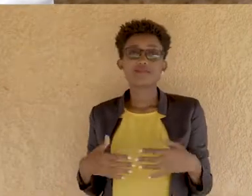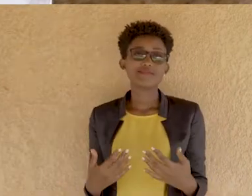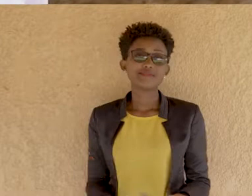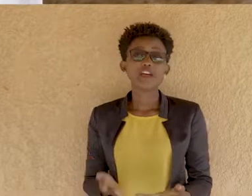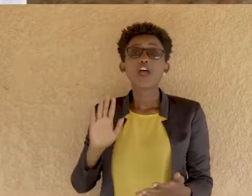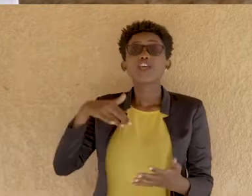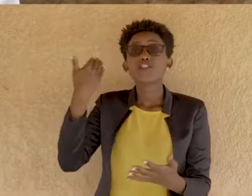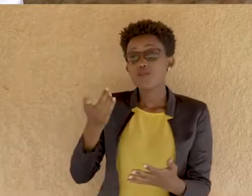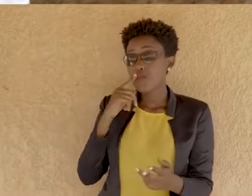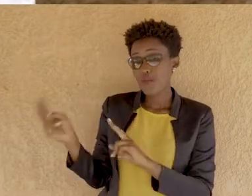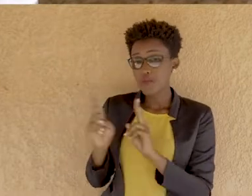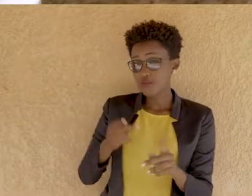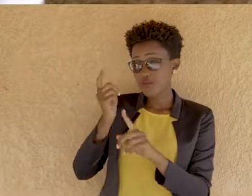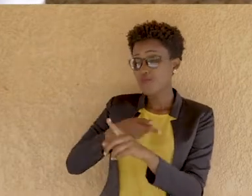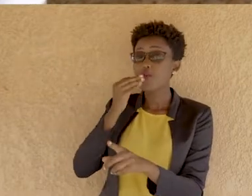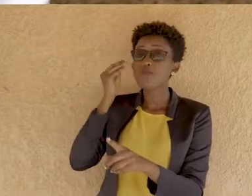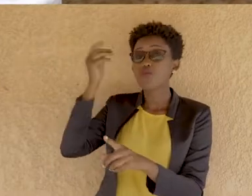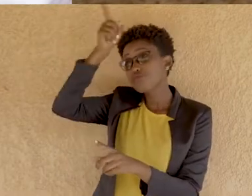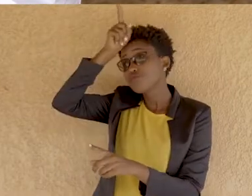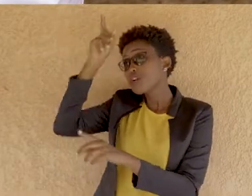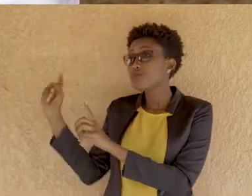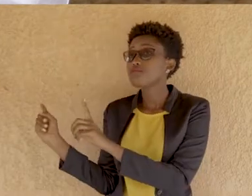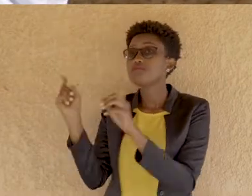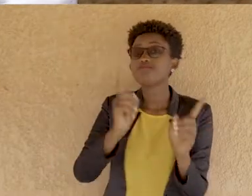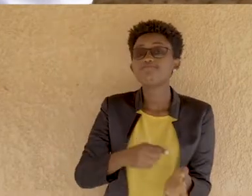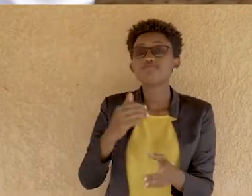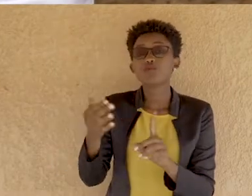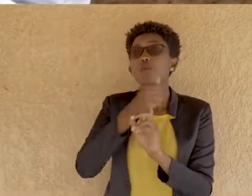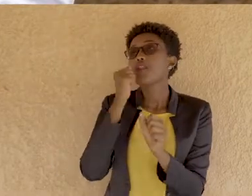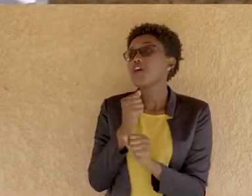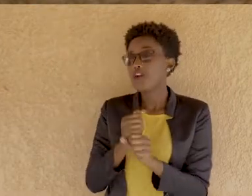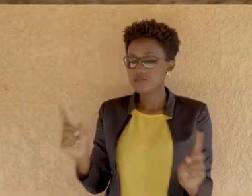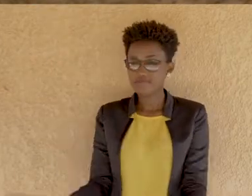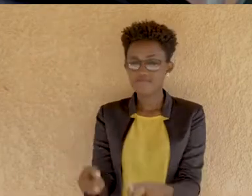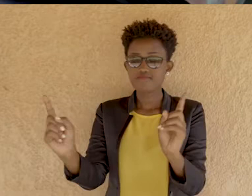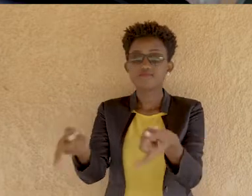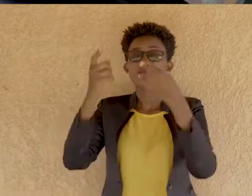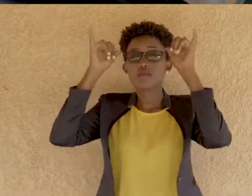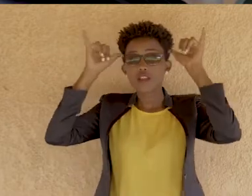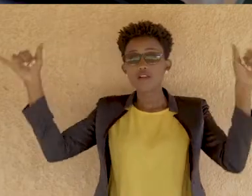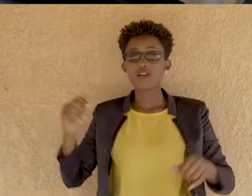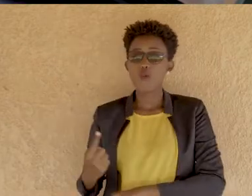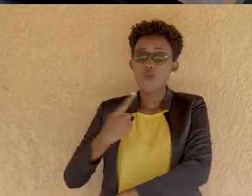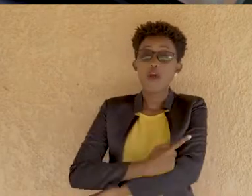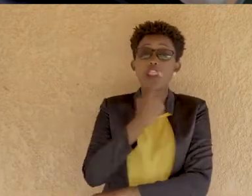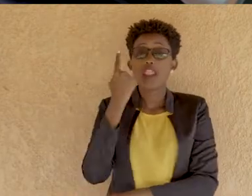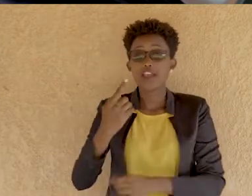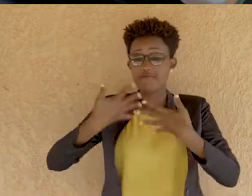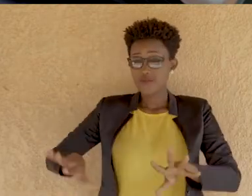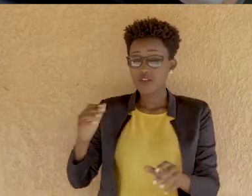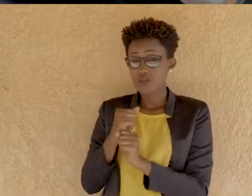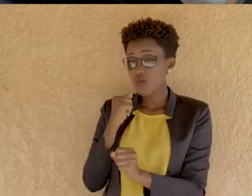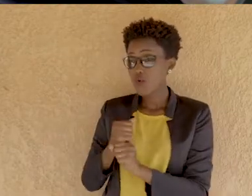here from the village to help out with weeding, watering and looking after cows. One day while I was finishing up with work,